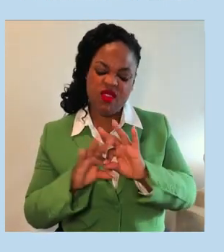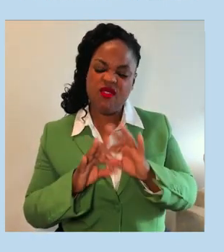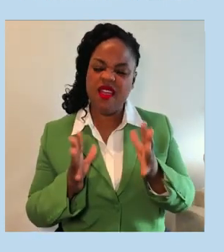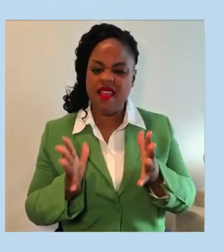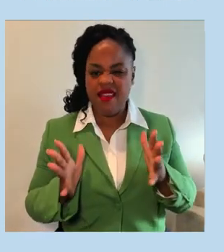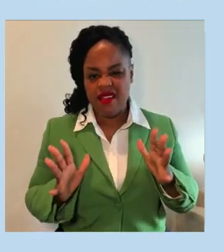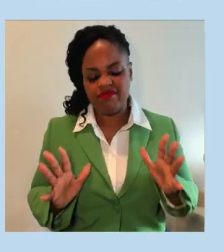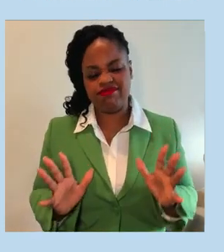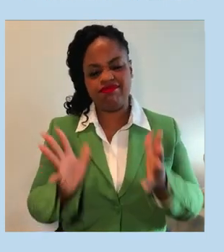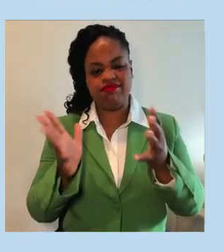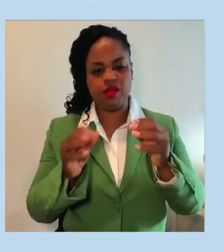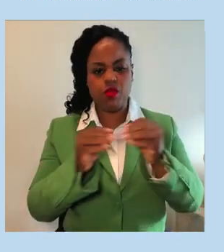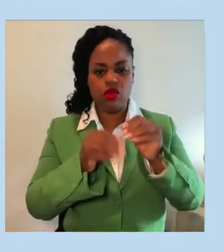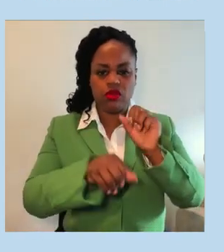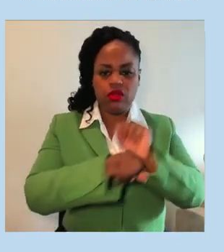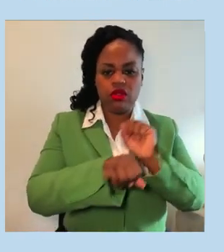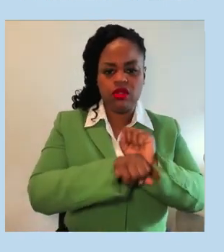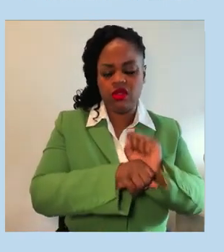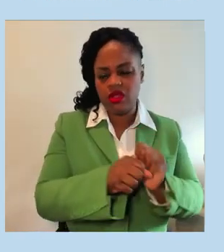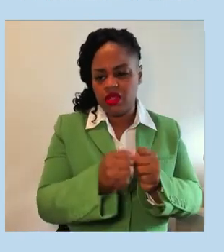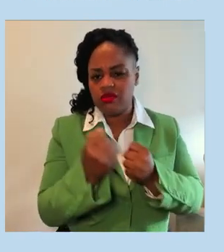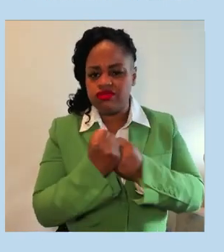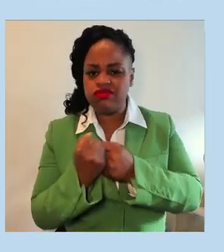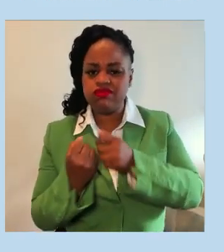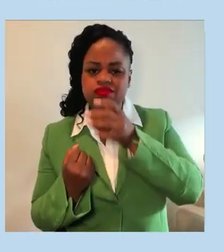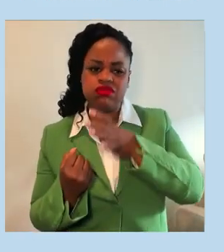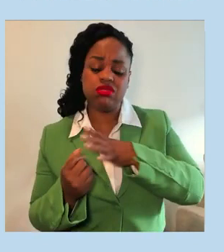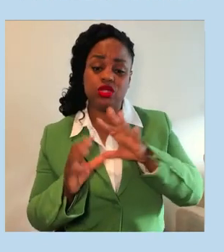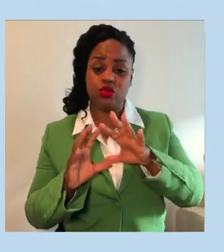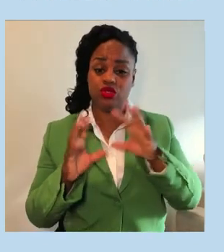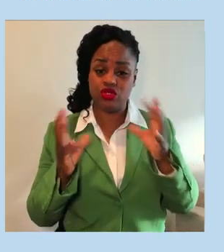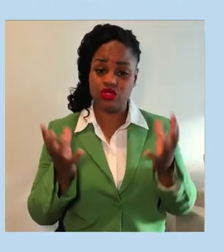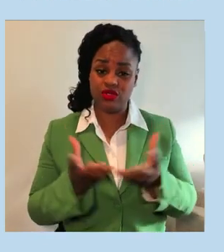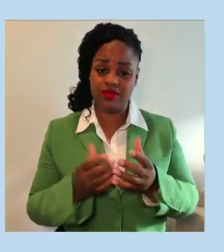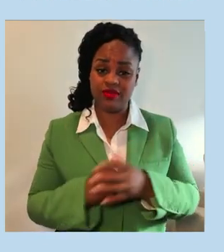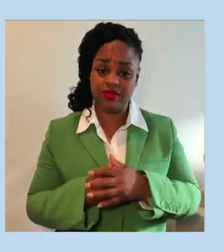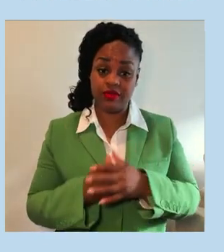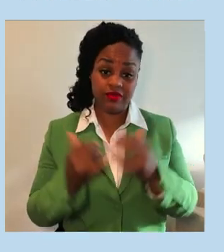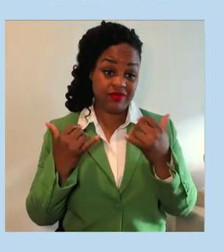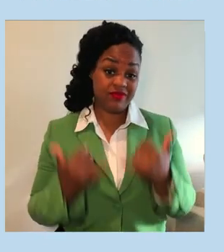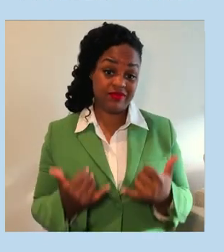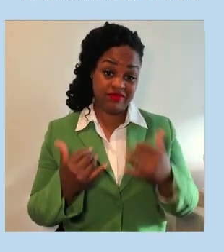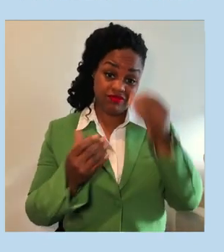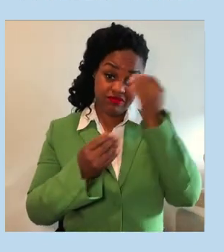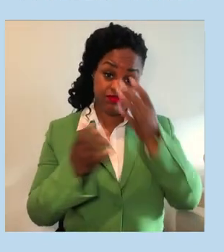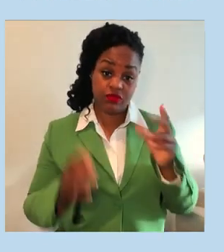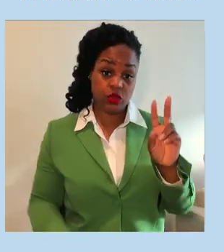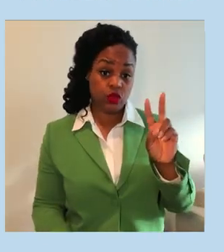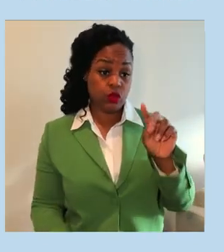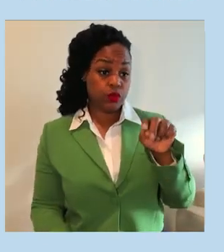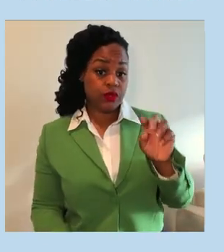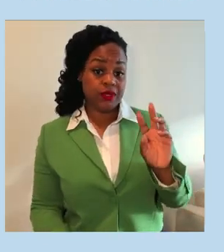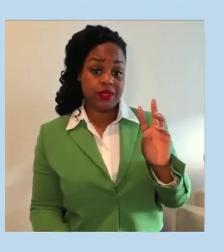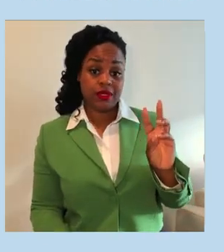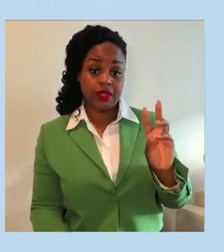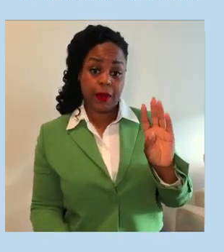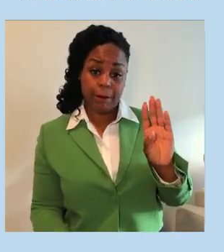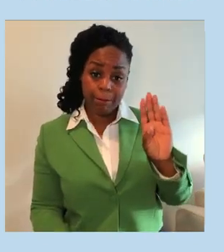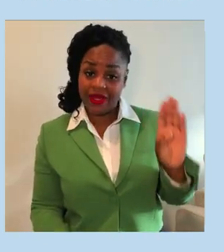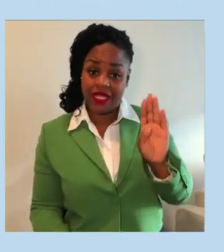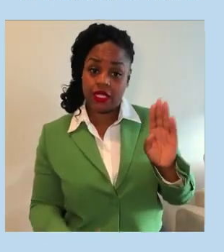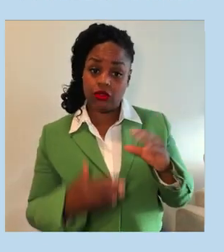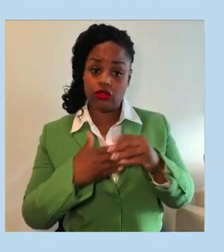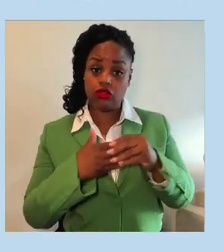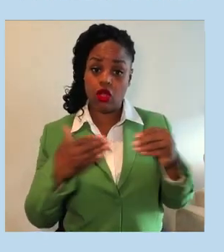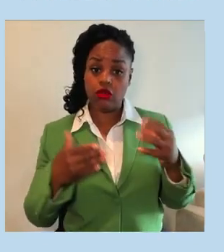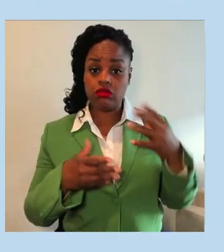that President Biden will request approximately $2.6 billion in the 2023 budget for foreign assistance programs that support efforts to